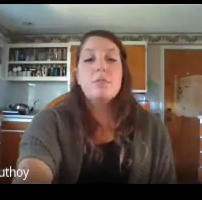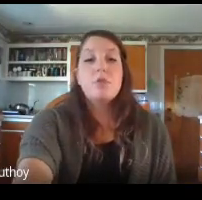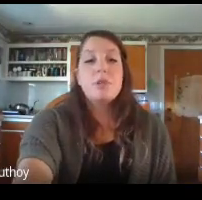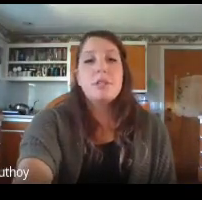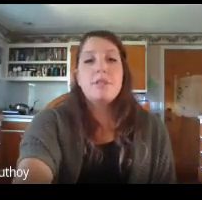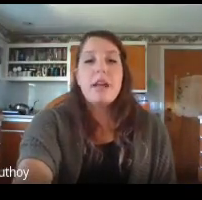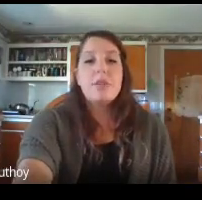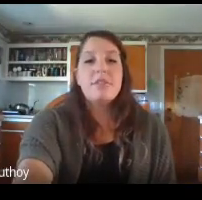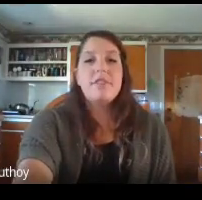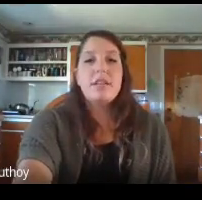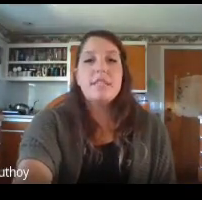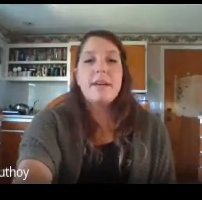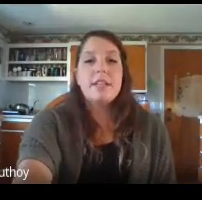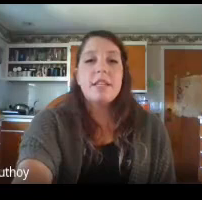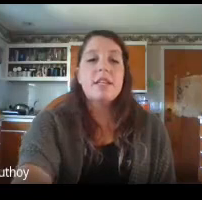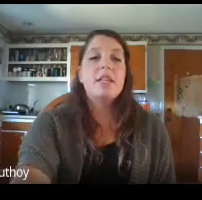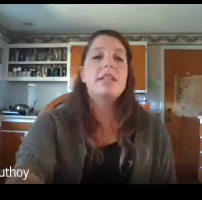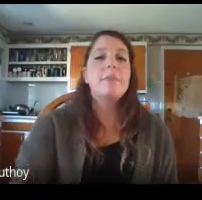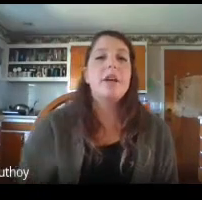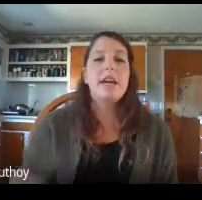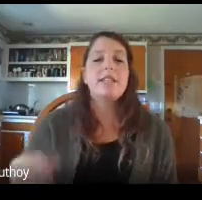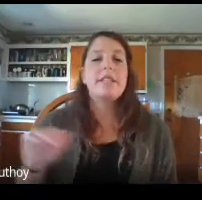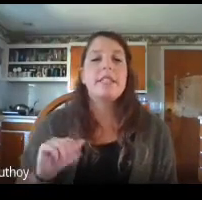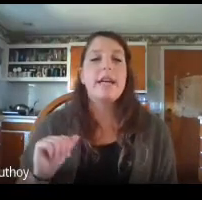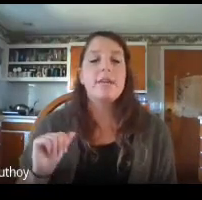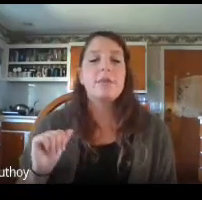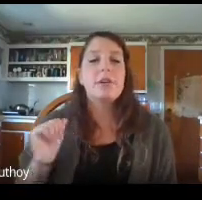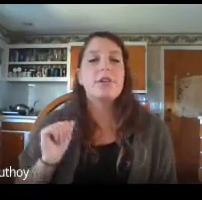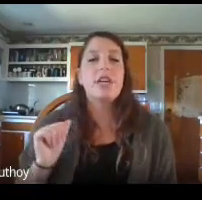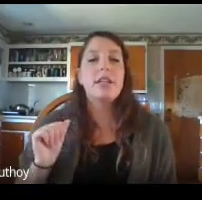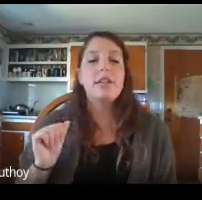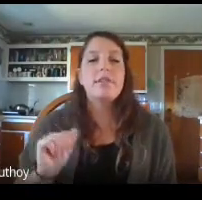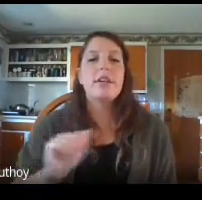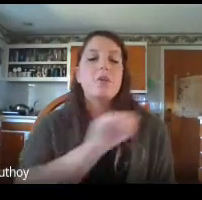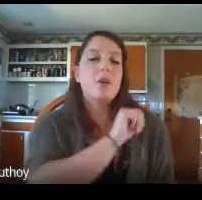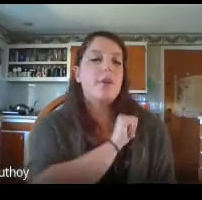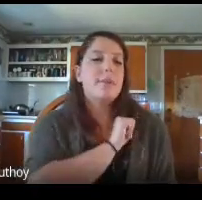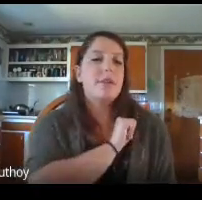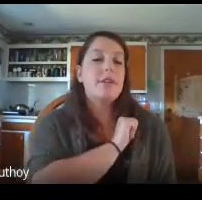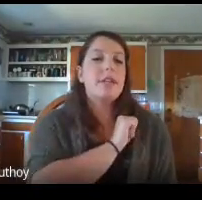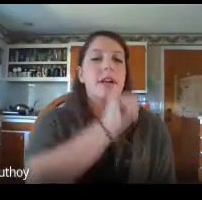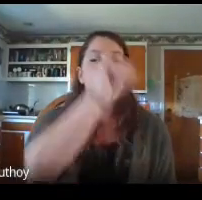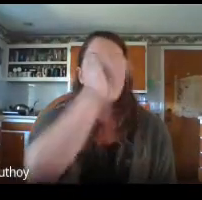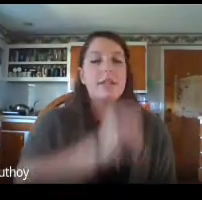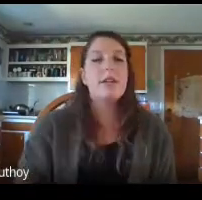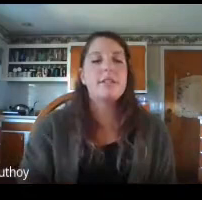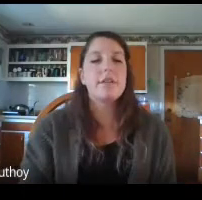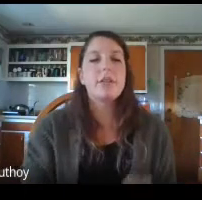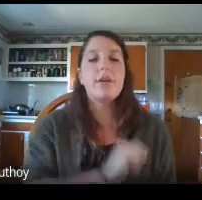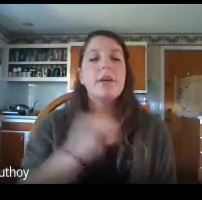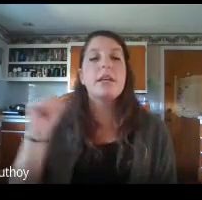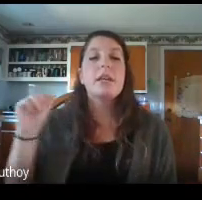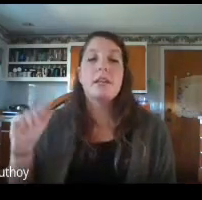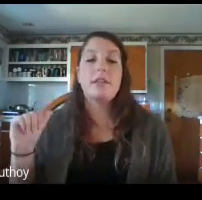What are some rules to follow when fingerspelling? Keep your hand to the side below your chin, right? You don't want to be over here or up here or